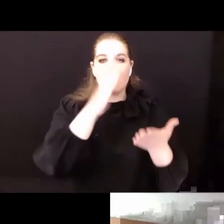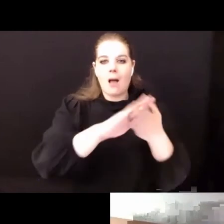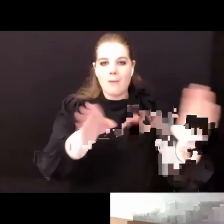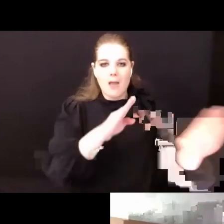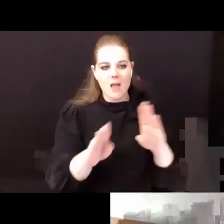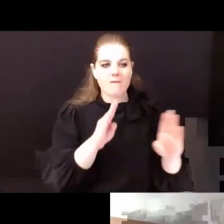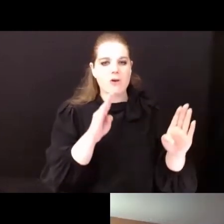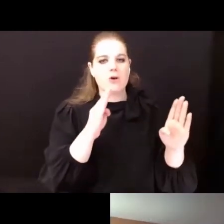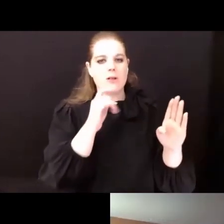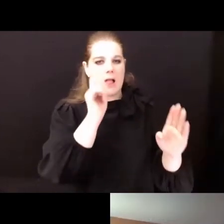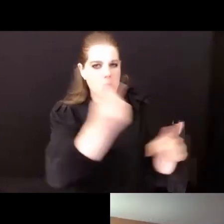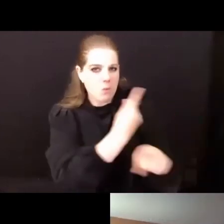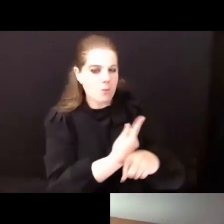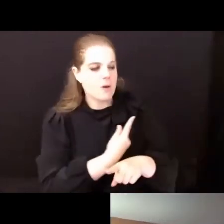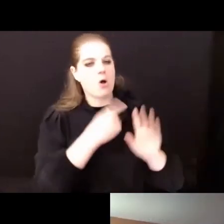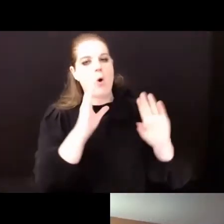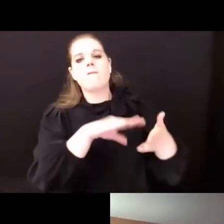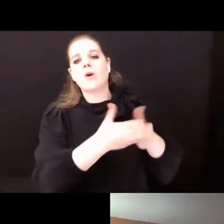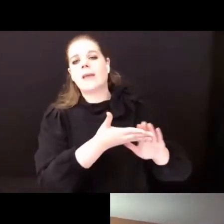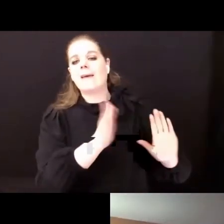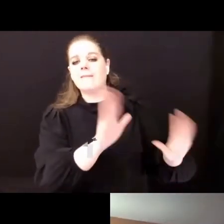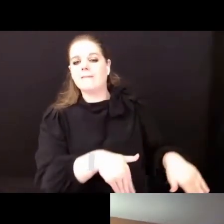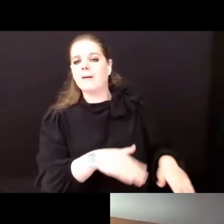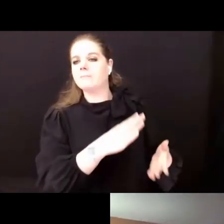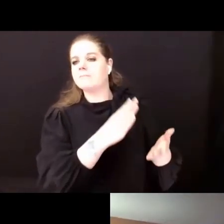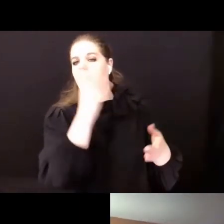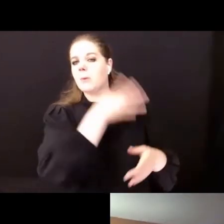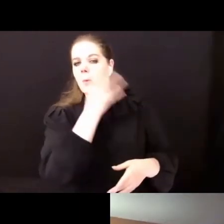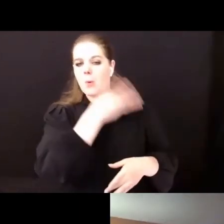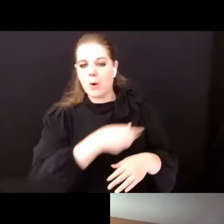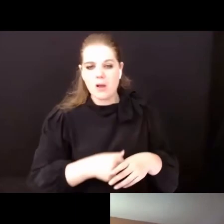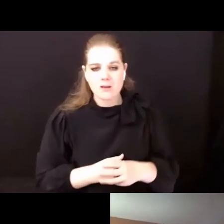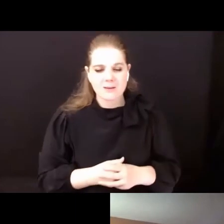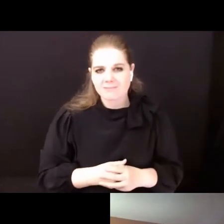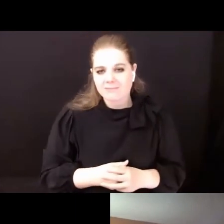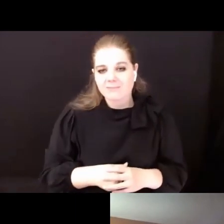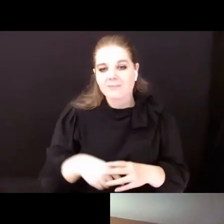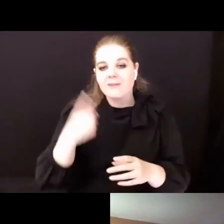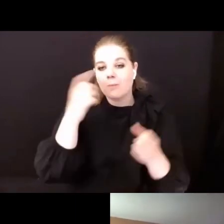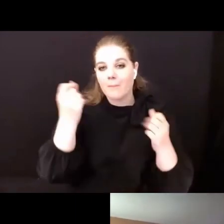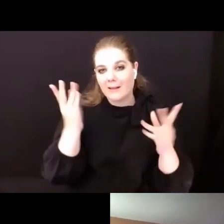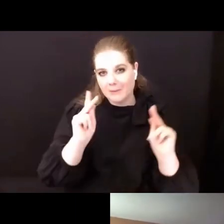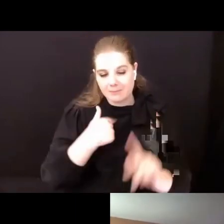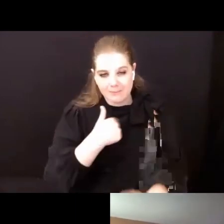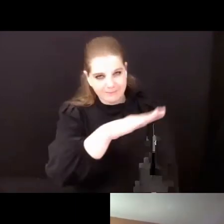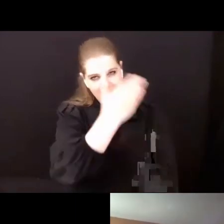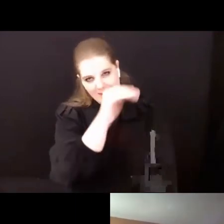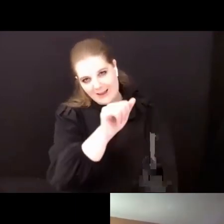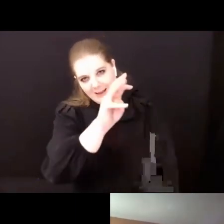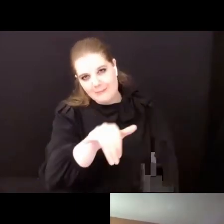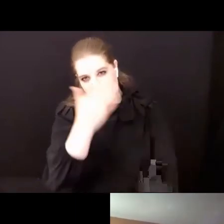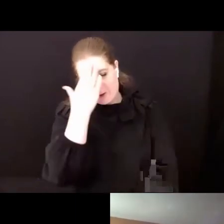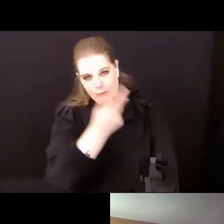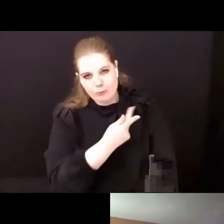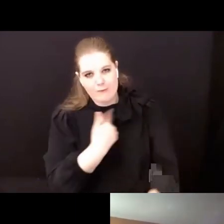is BS, because for many people, and Amy, I know you and I have talked about this, for